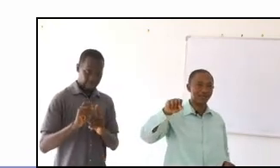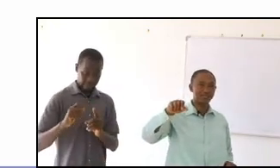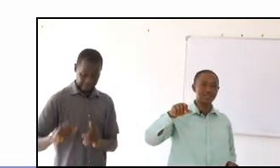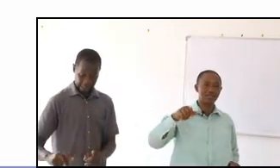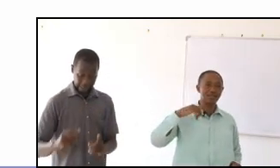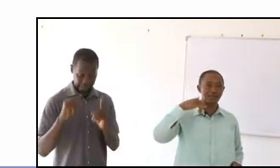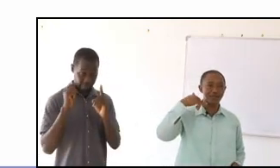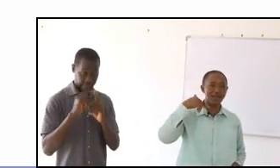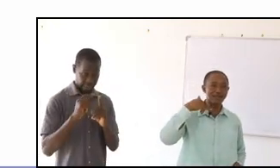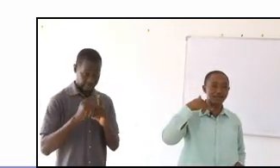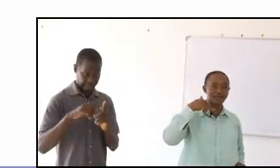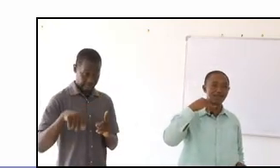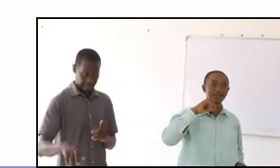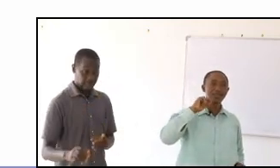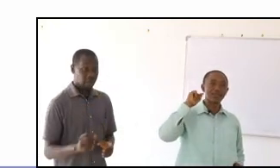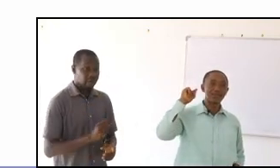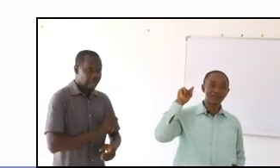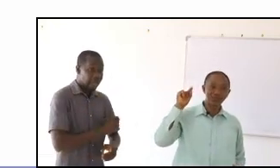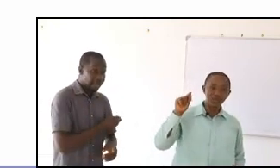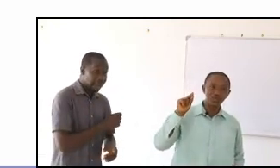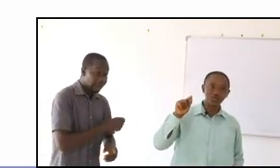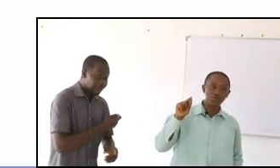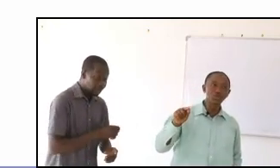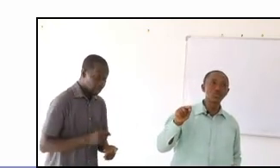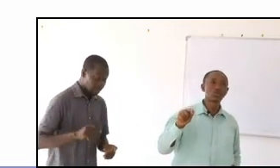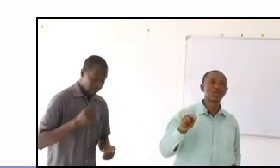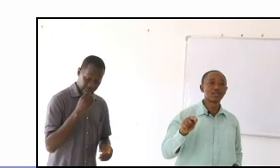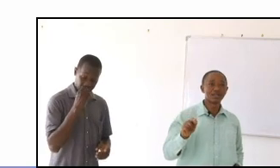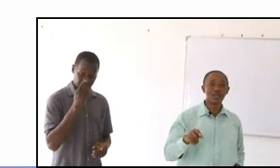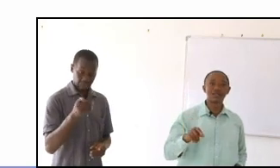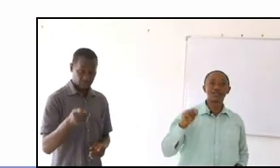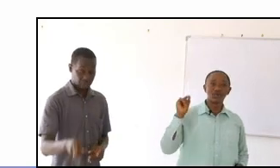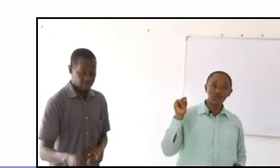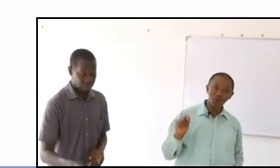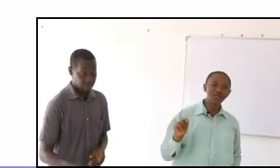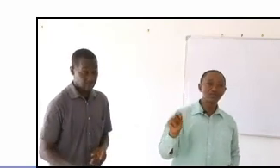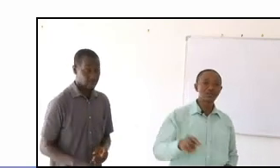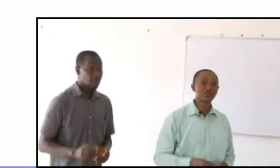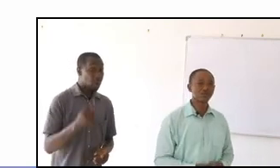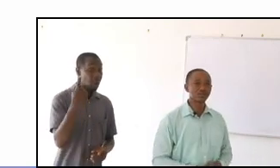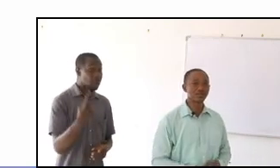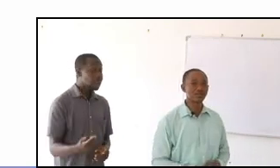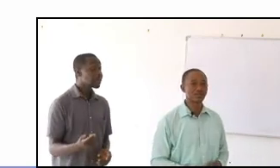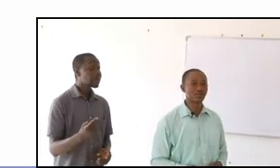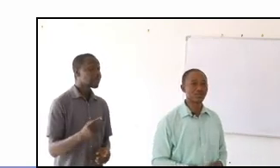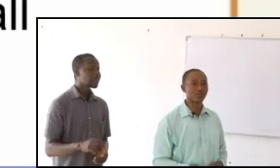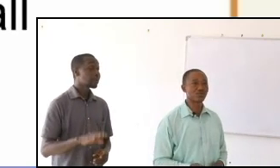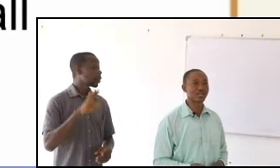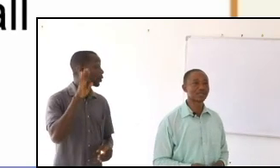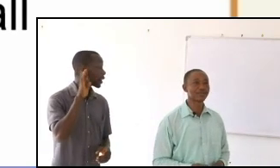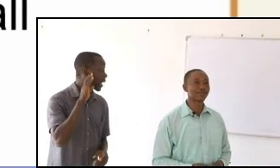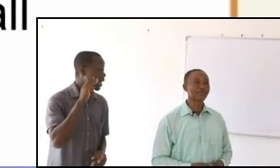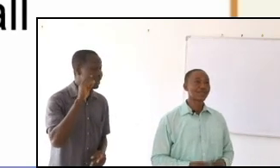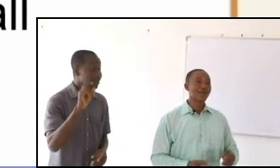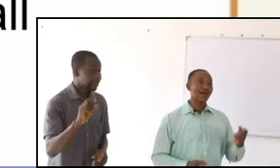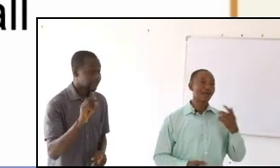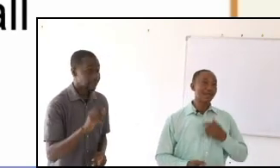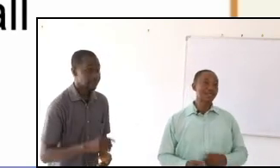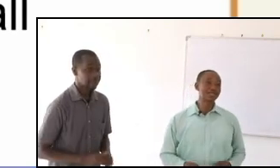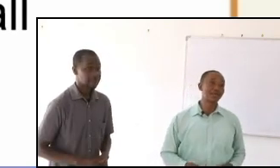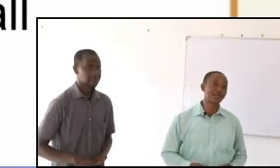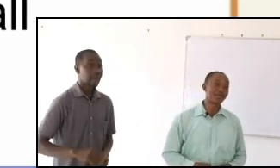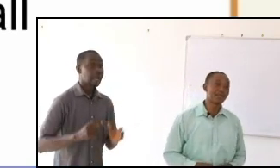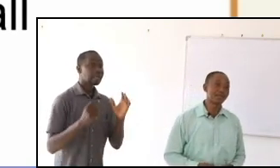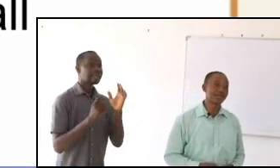target, like we're saying, if you have a radio, if they speak to you, then only you would respond to that.